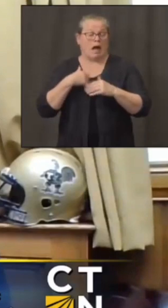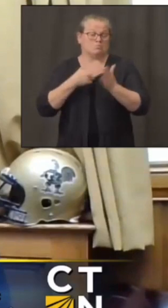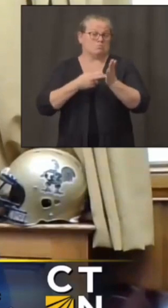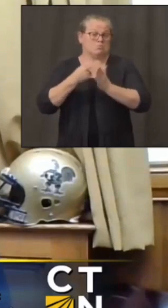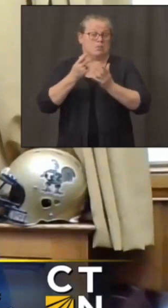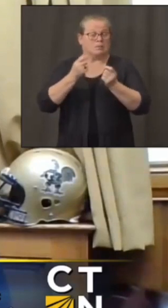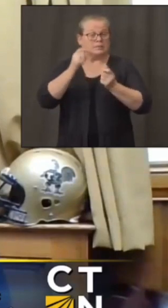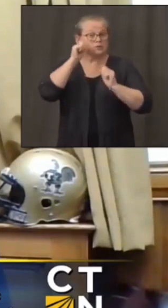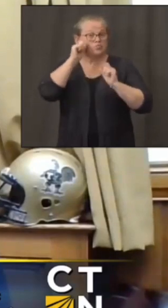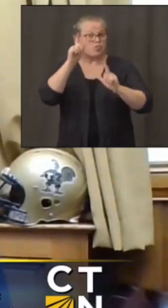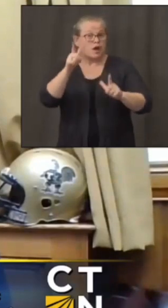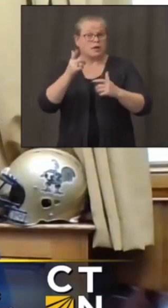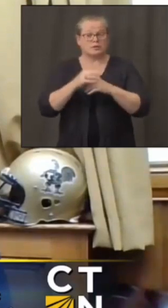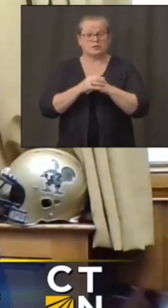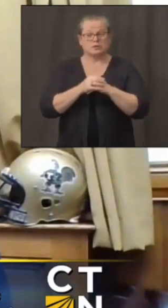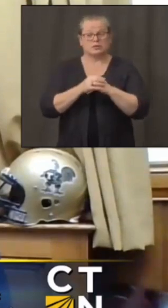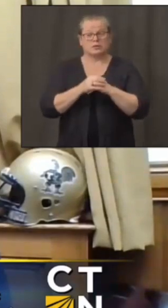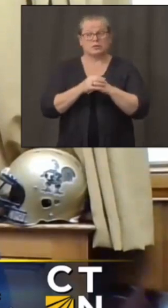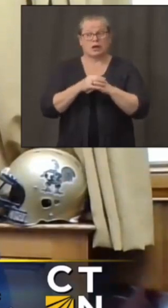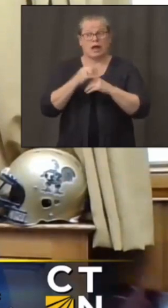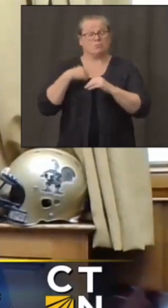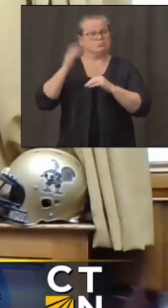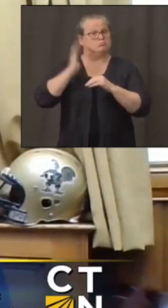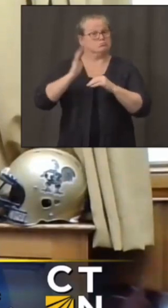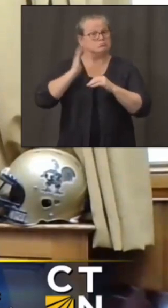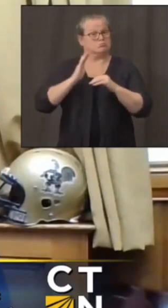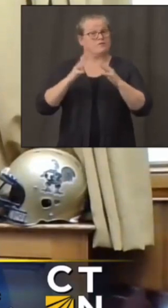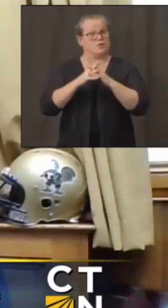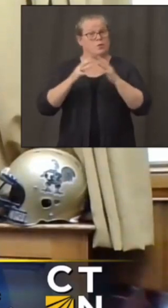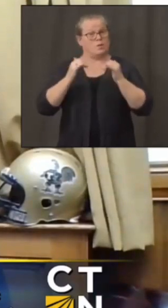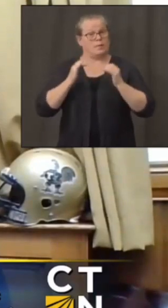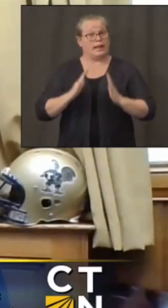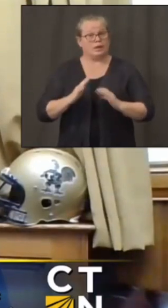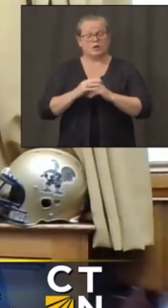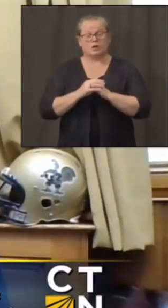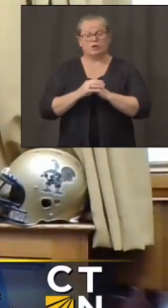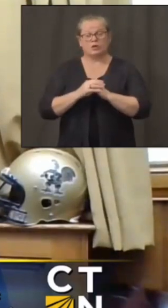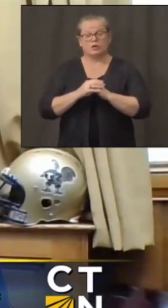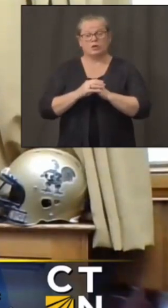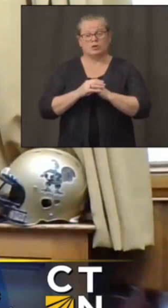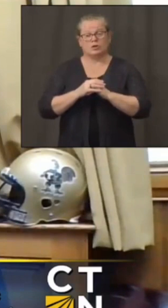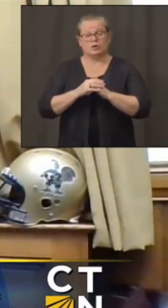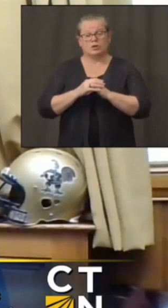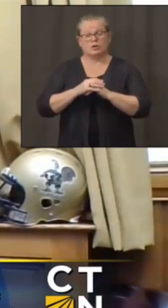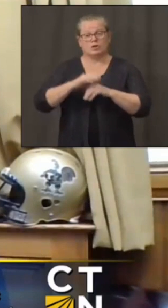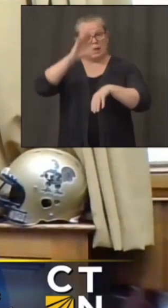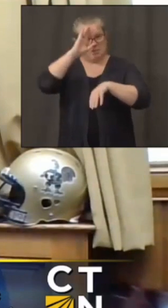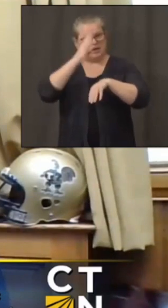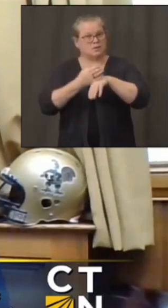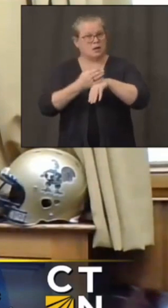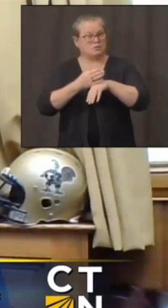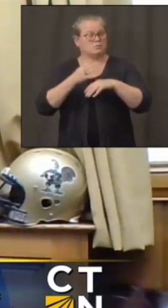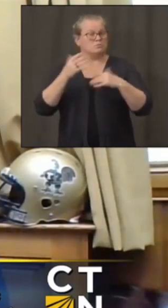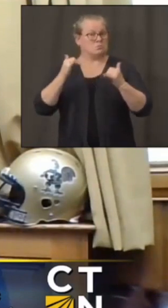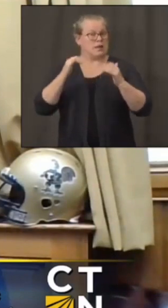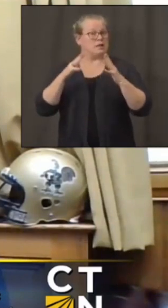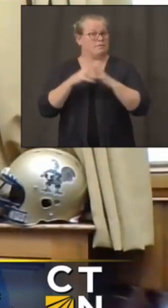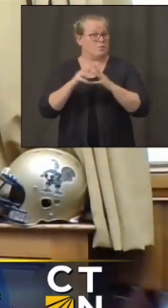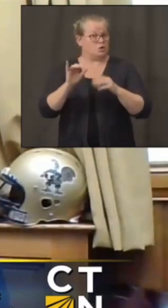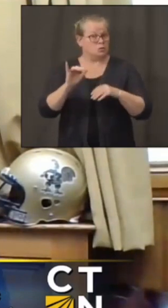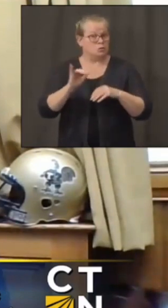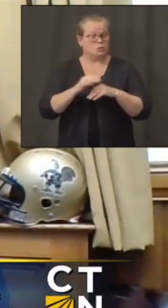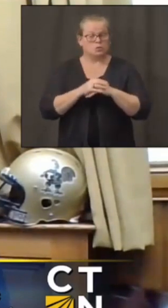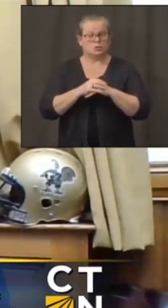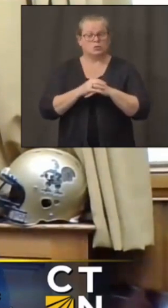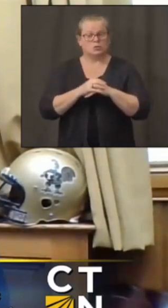collegiately. I have a son myself, and if I was in the position of a high school son in terms of playing football, I would have a lot